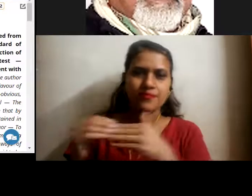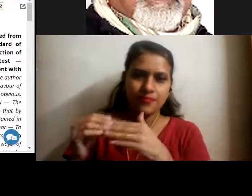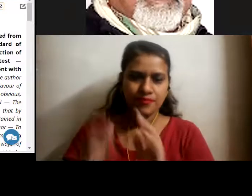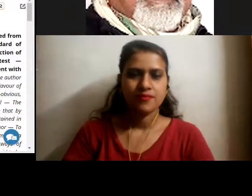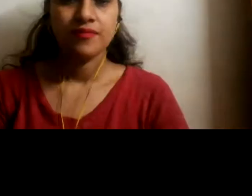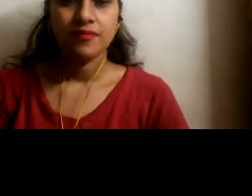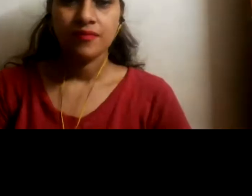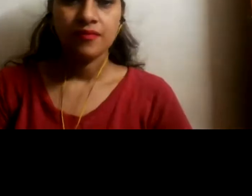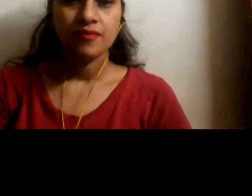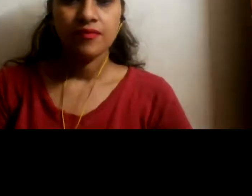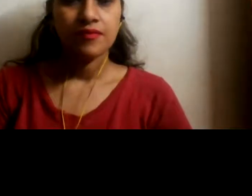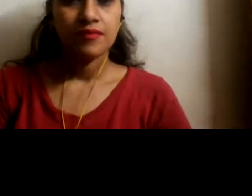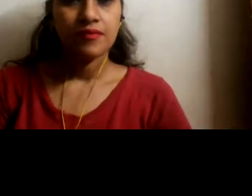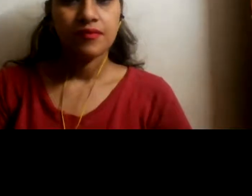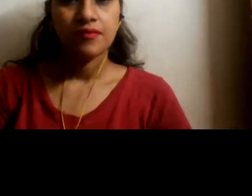judgment.